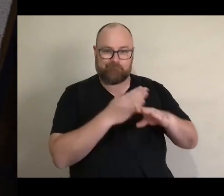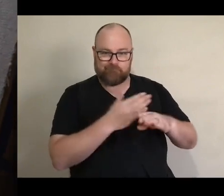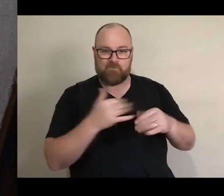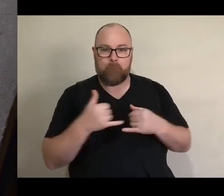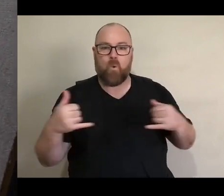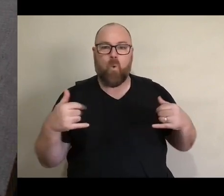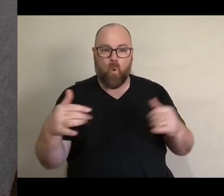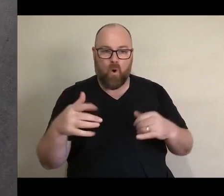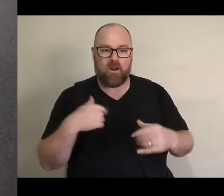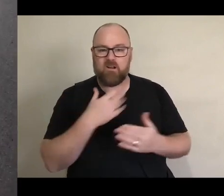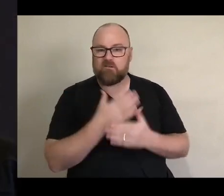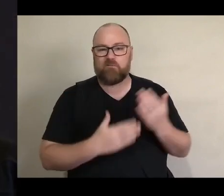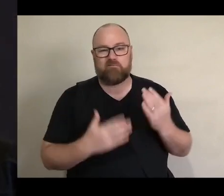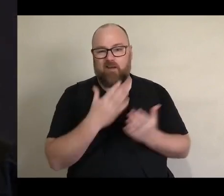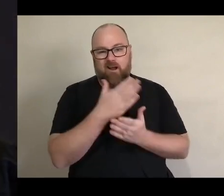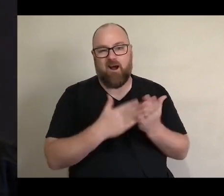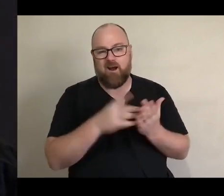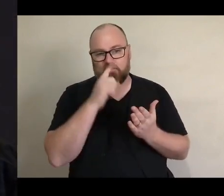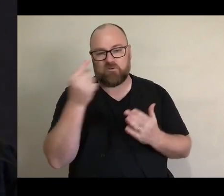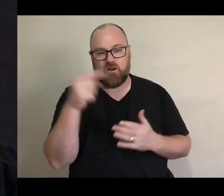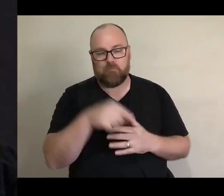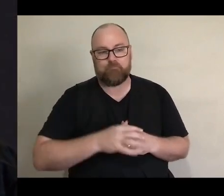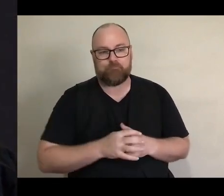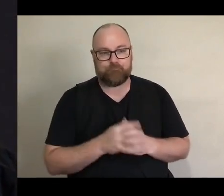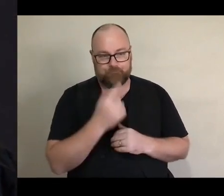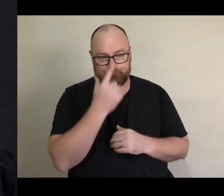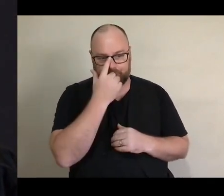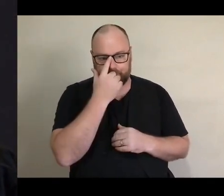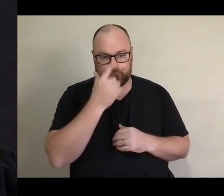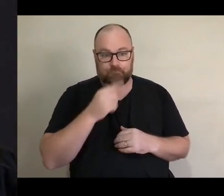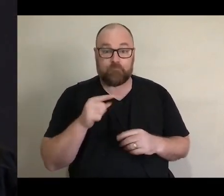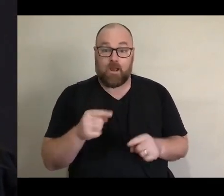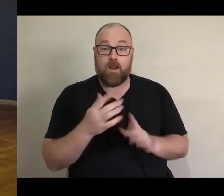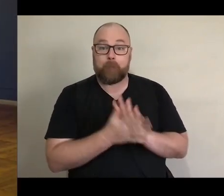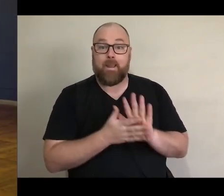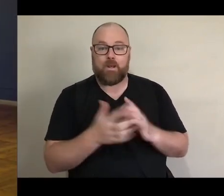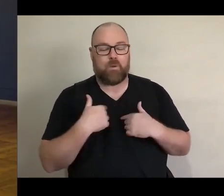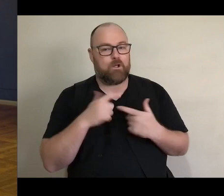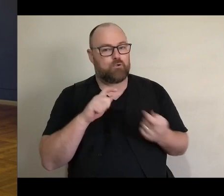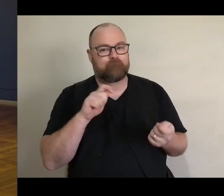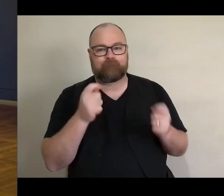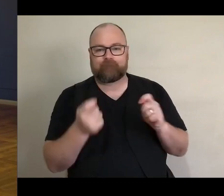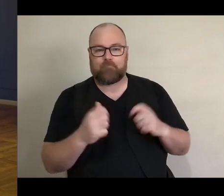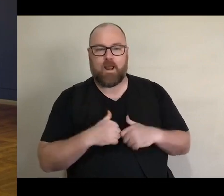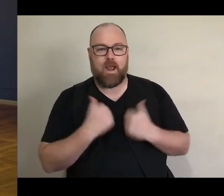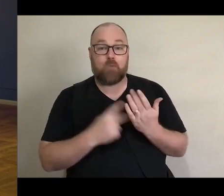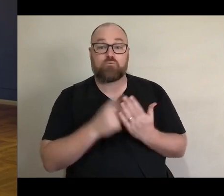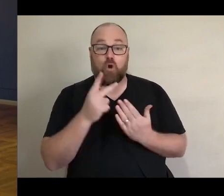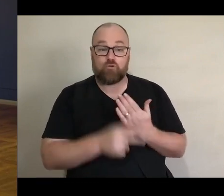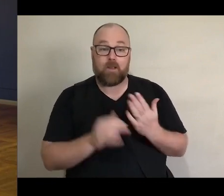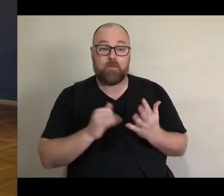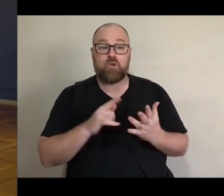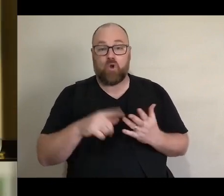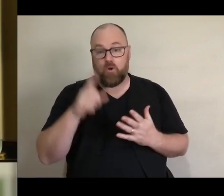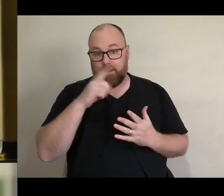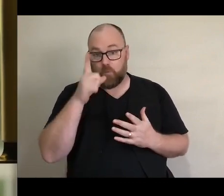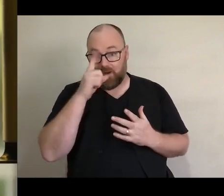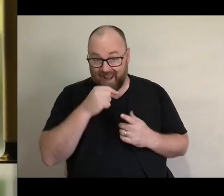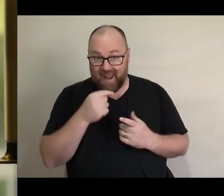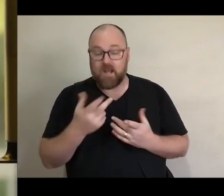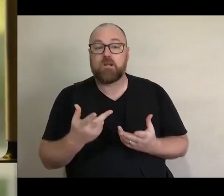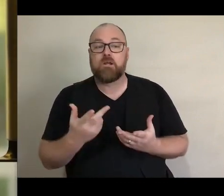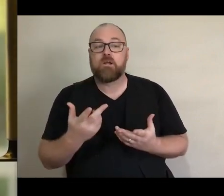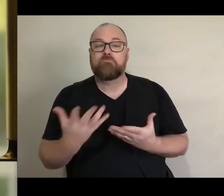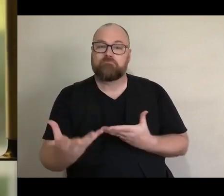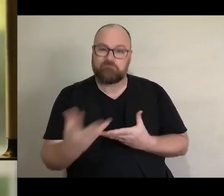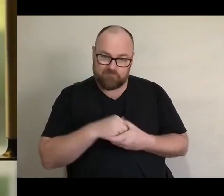able to be in attendance. This saw us having to evolve the program so that people could attend online and on-site